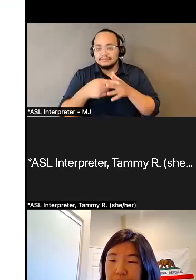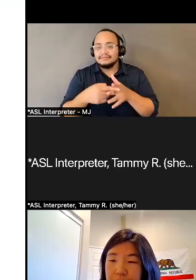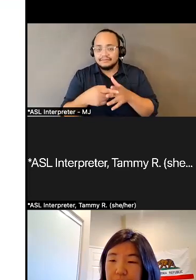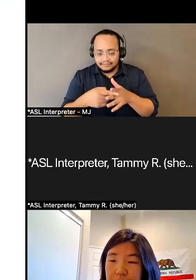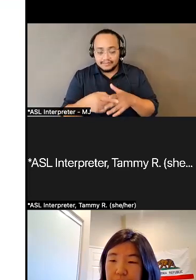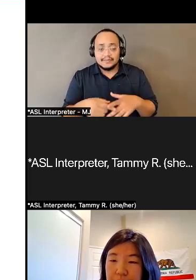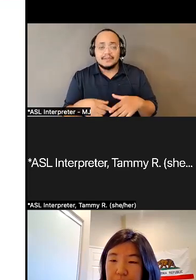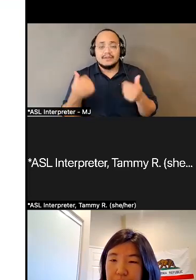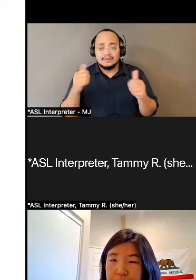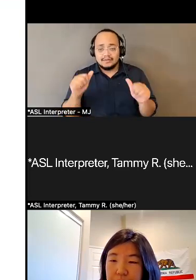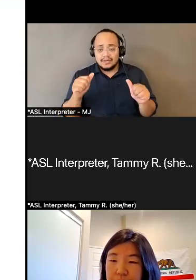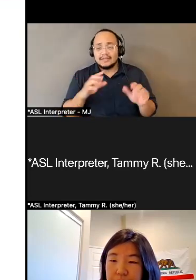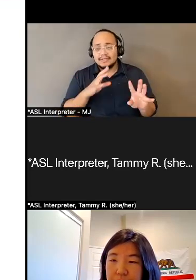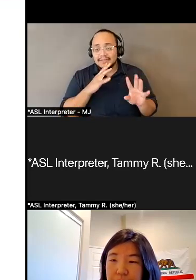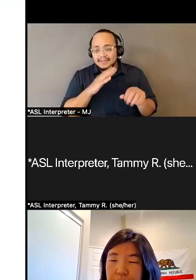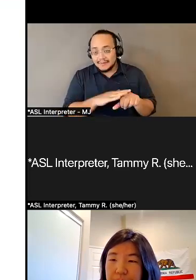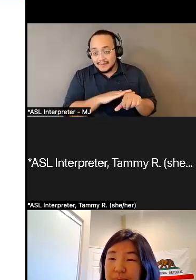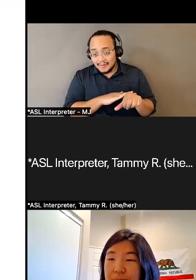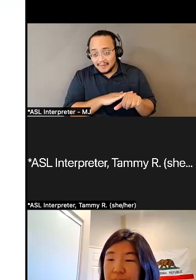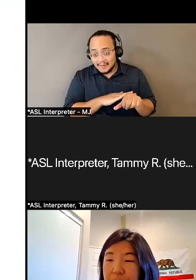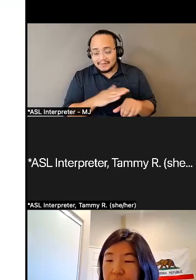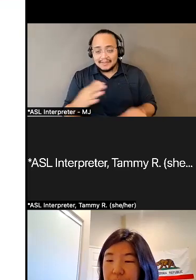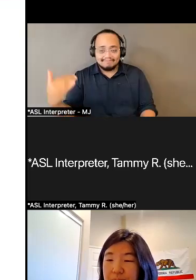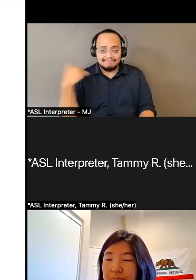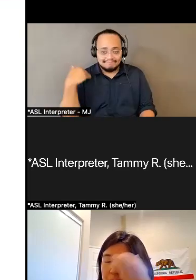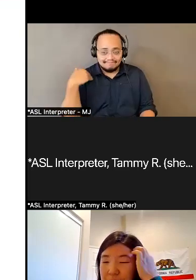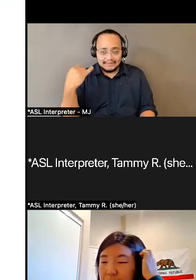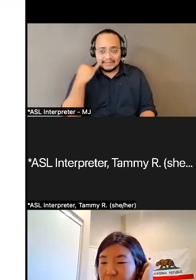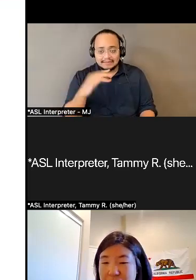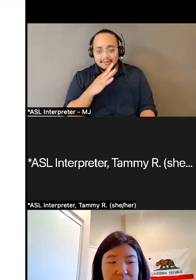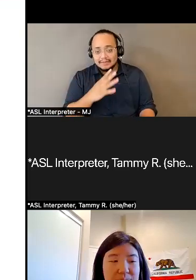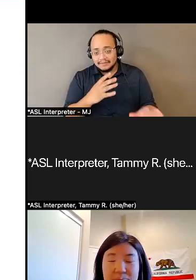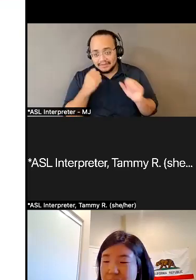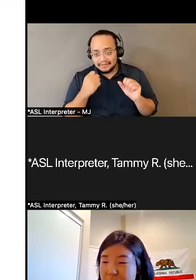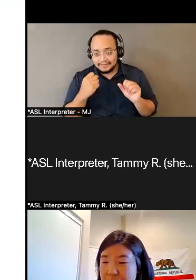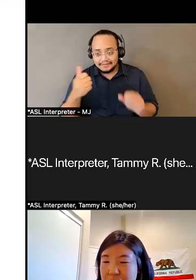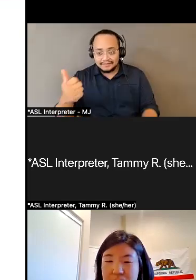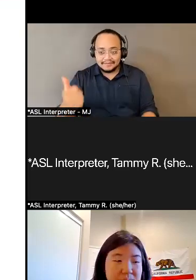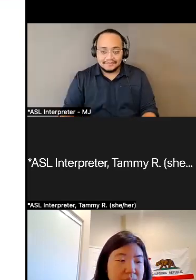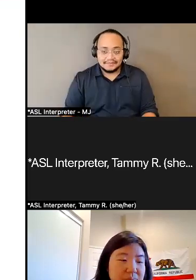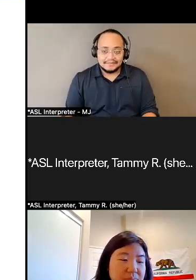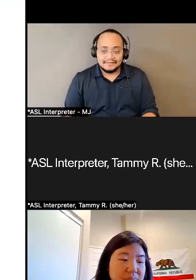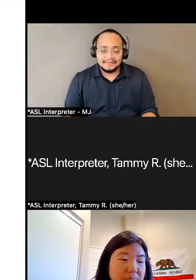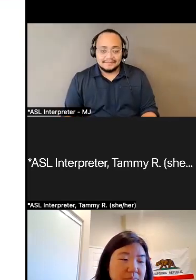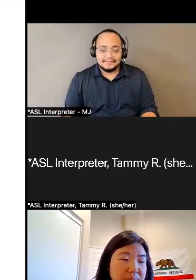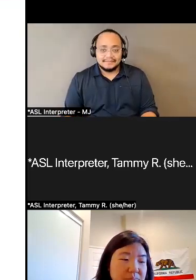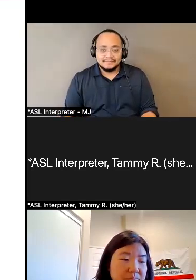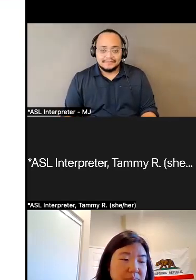I'm going to try to speak as slowly as possible, but please do ping me if I am chatting too